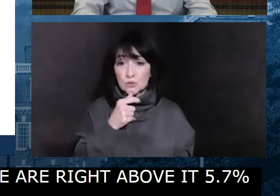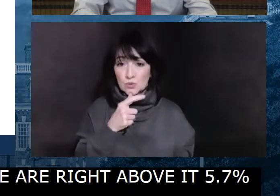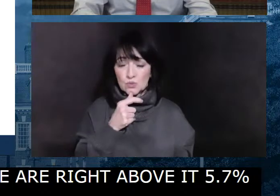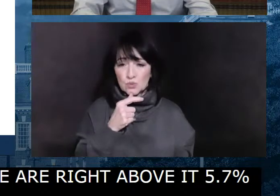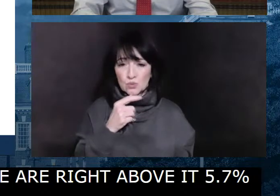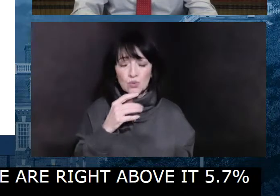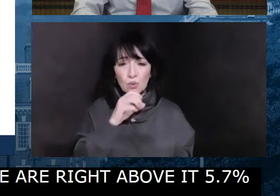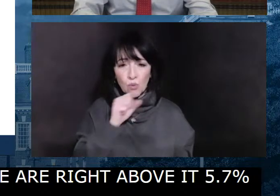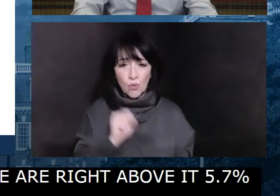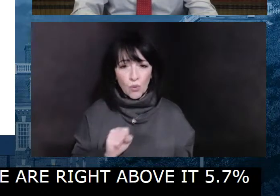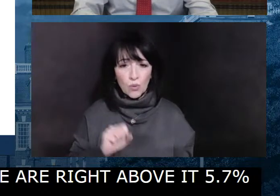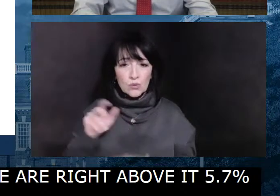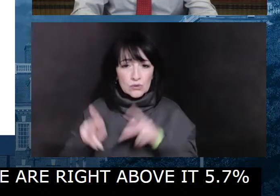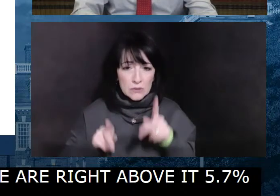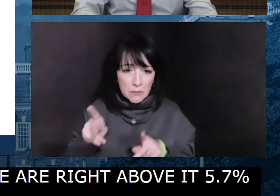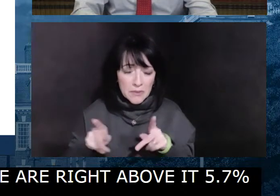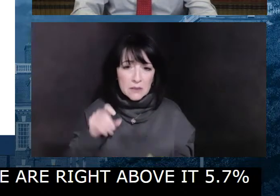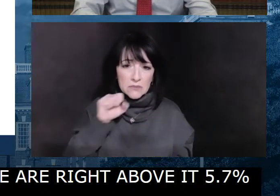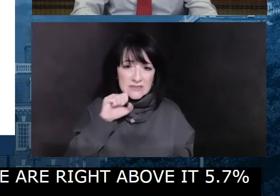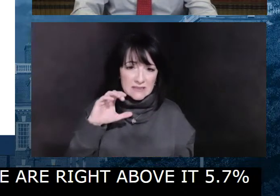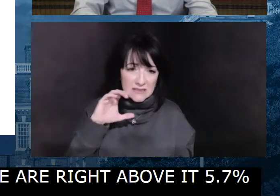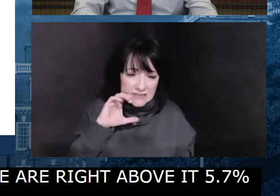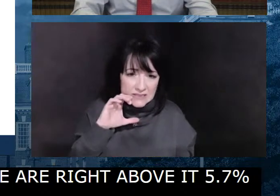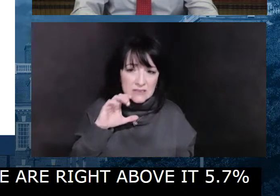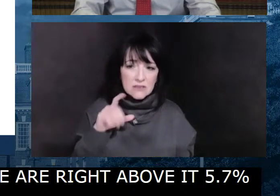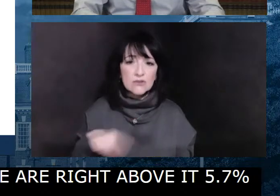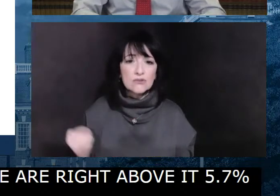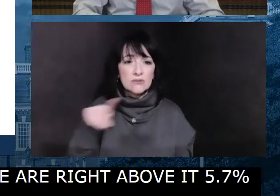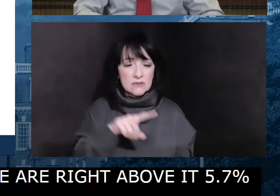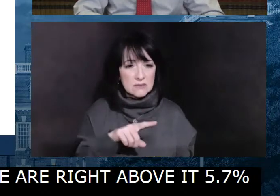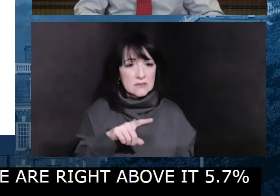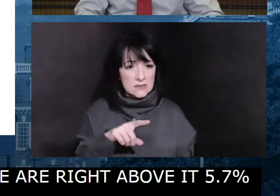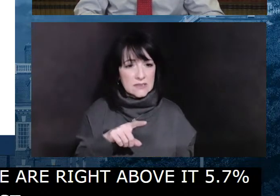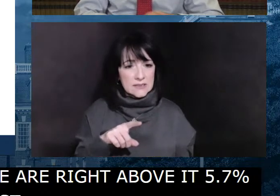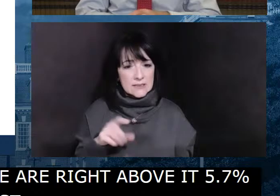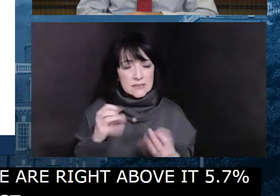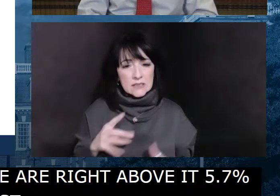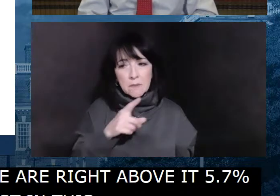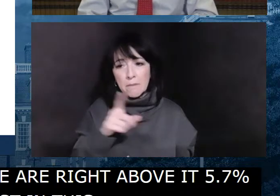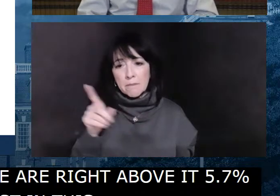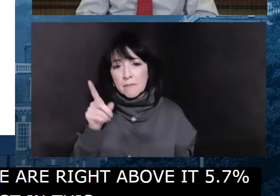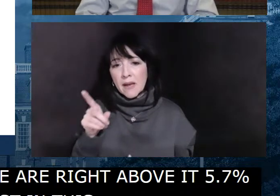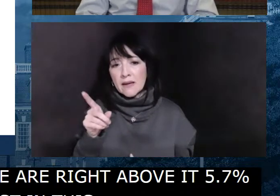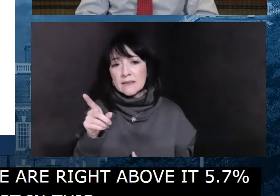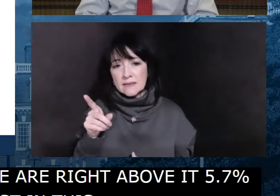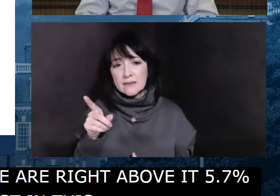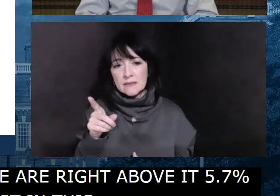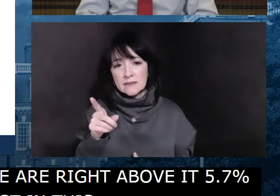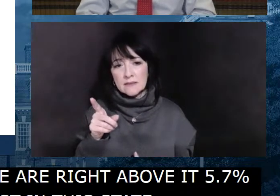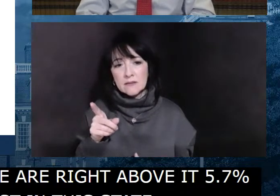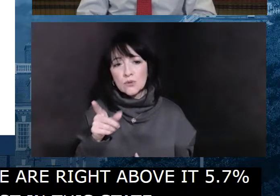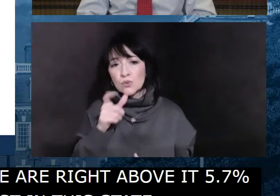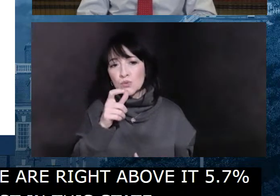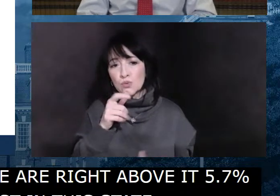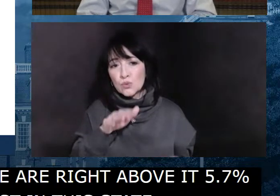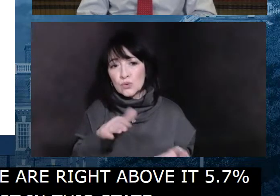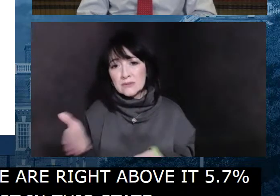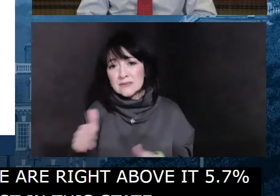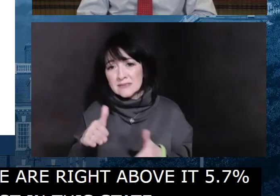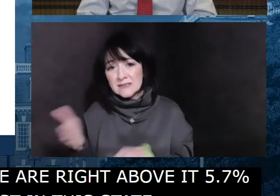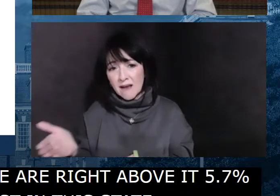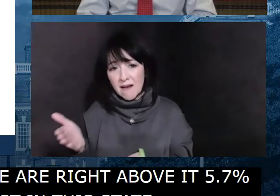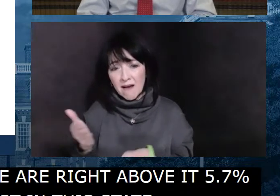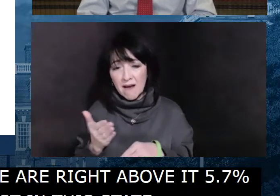And I know everyone's friends and families of those we've lost during COVID